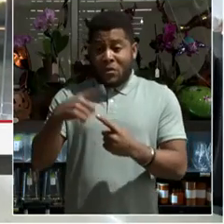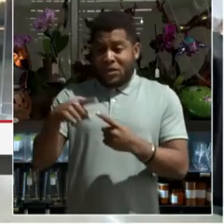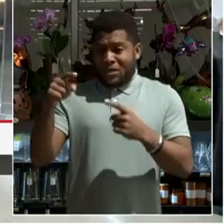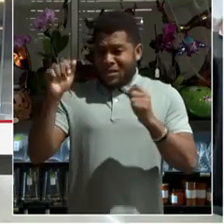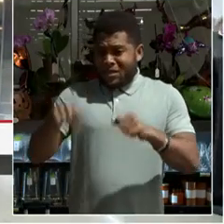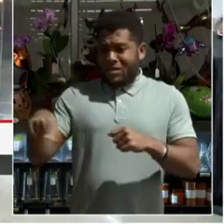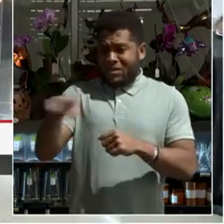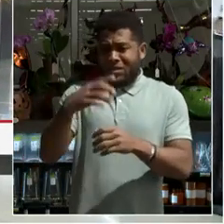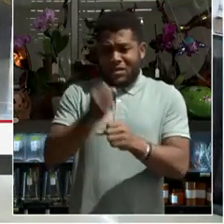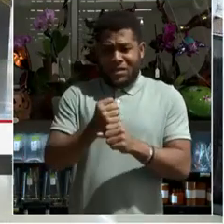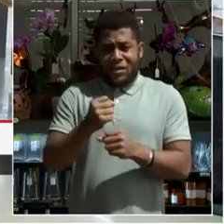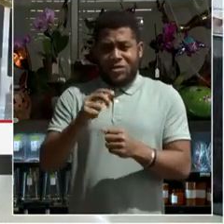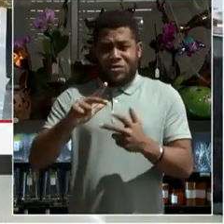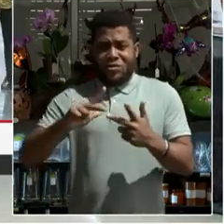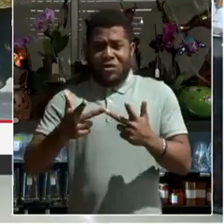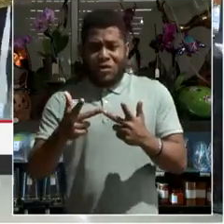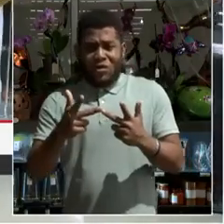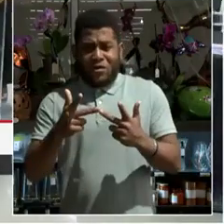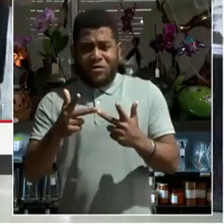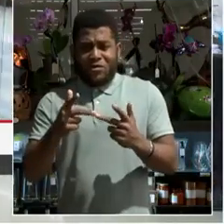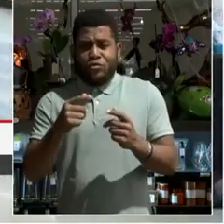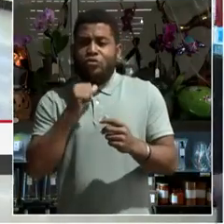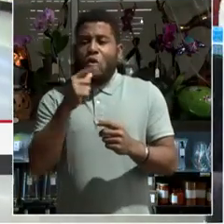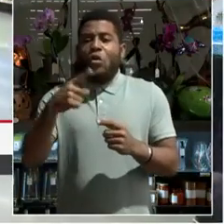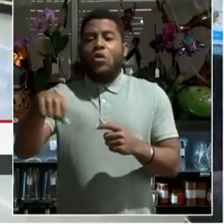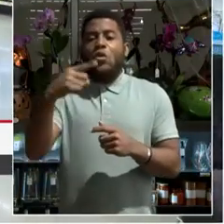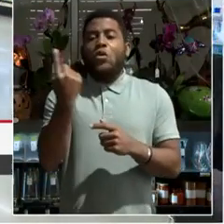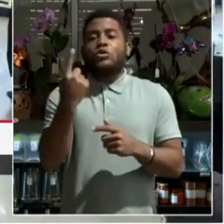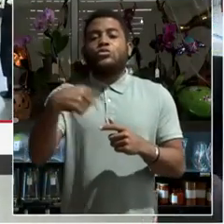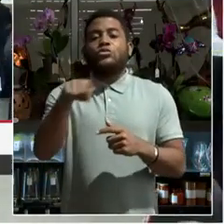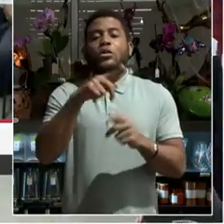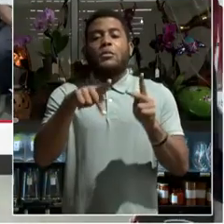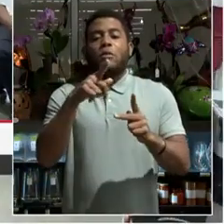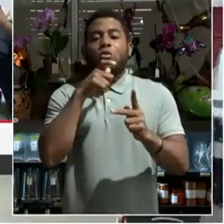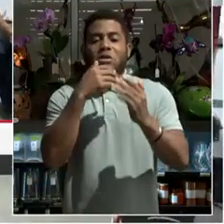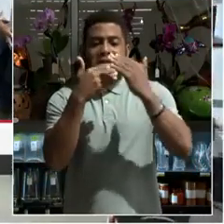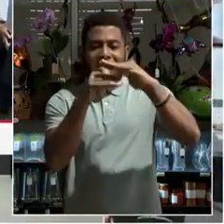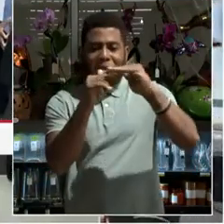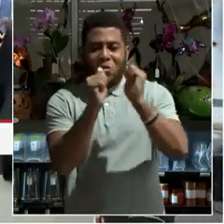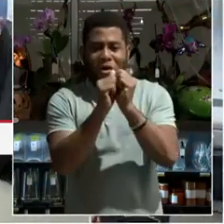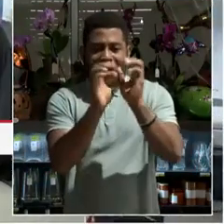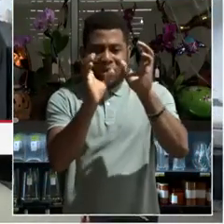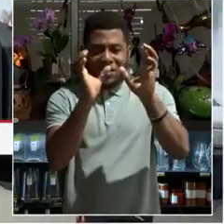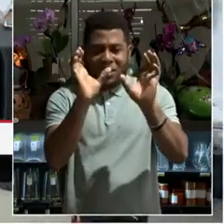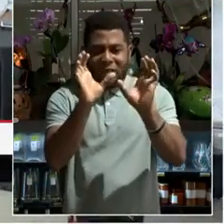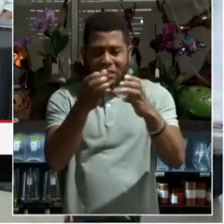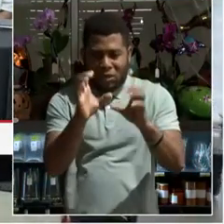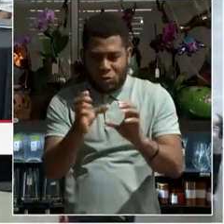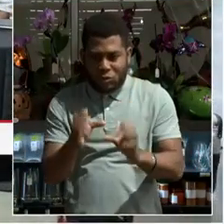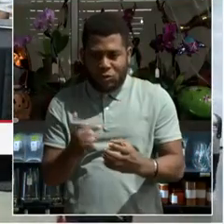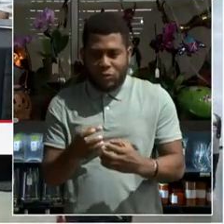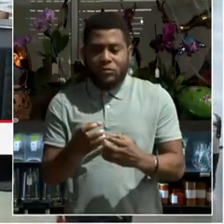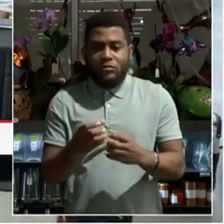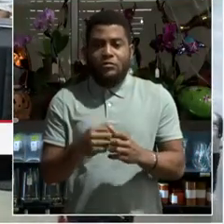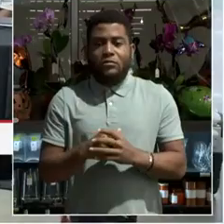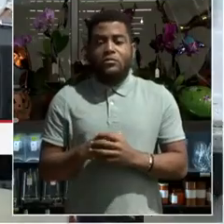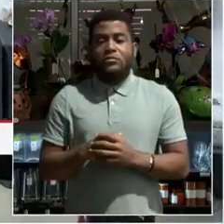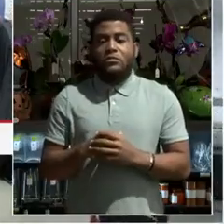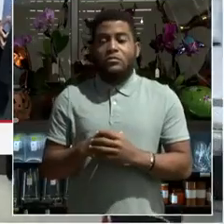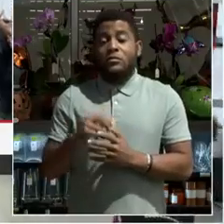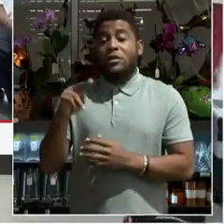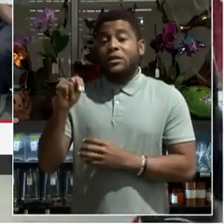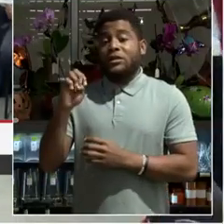those categories. Sure. So there's a couple of important steps that have to occur in order